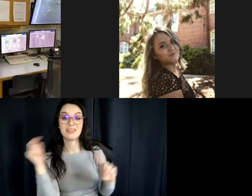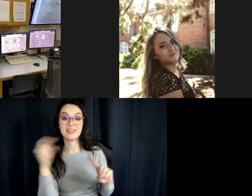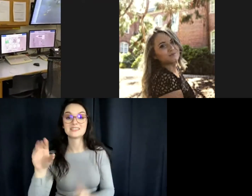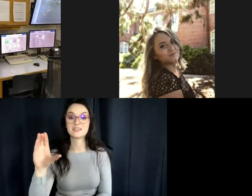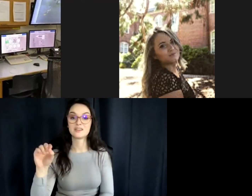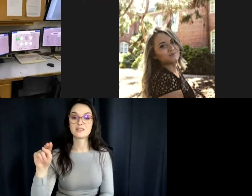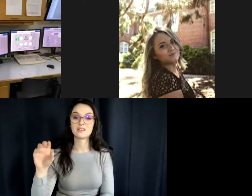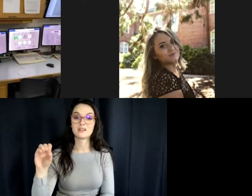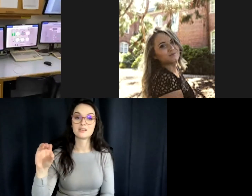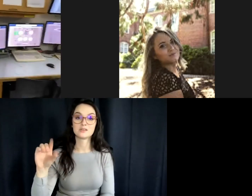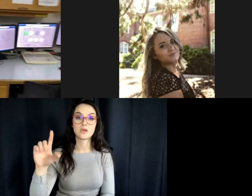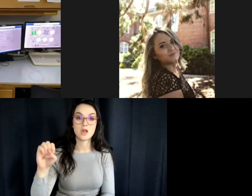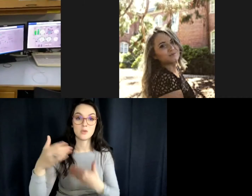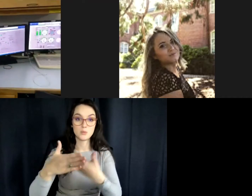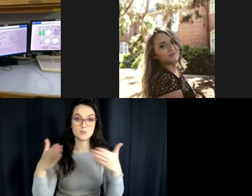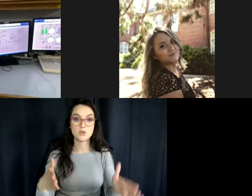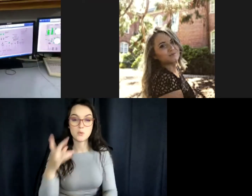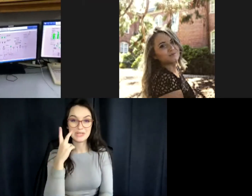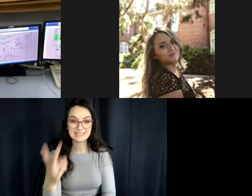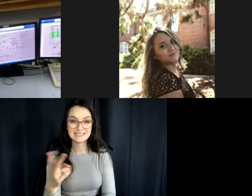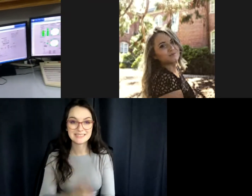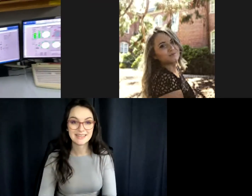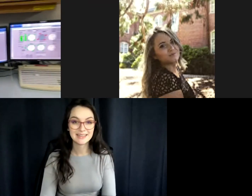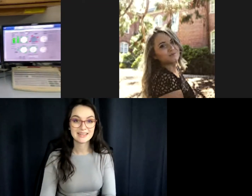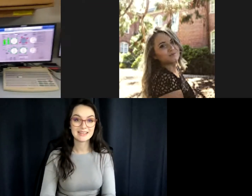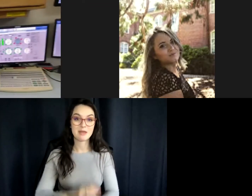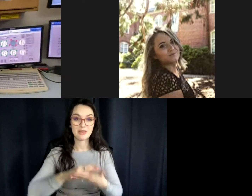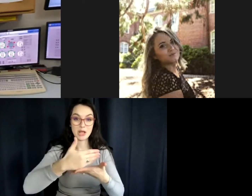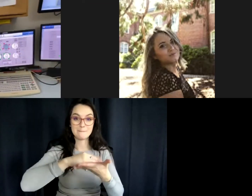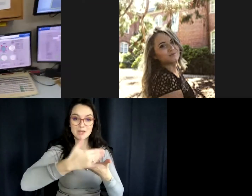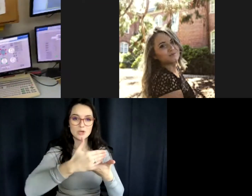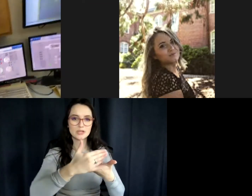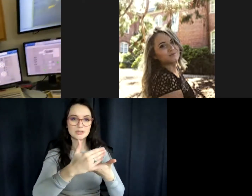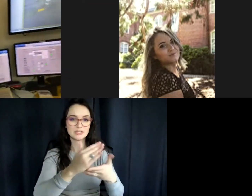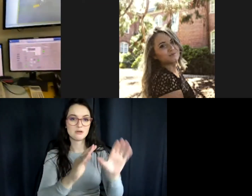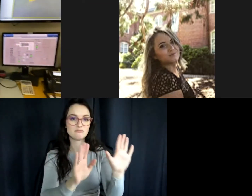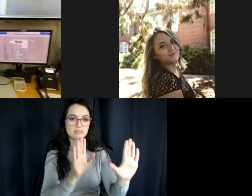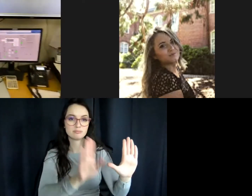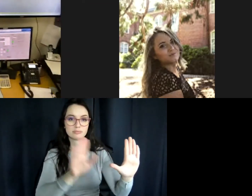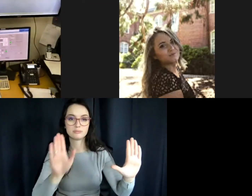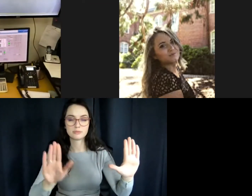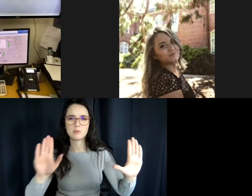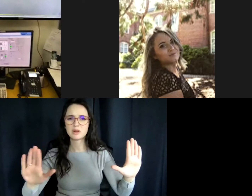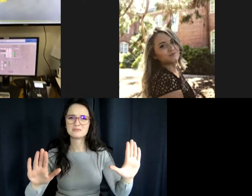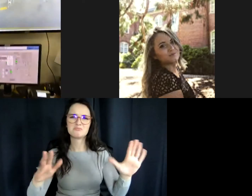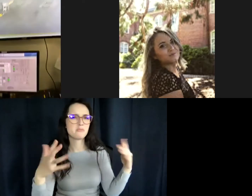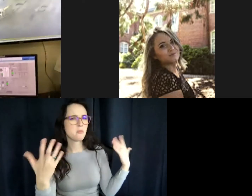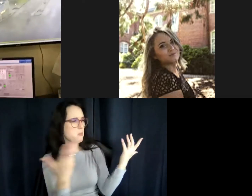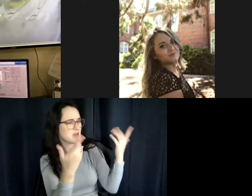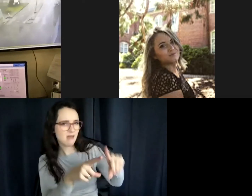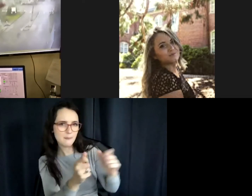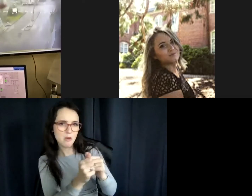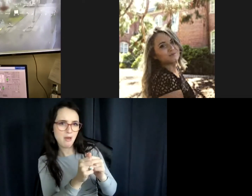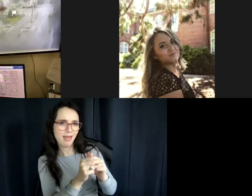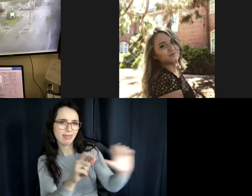was back in 1979, between that and 84. And we have obviously the population of